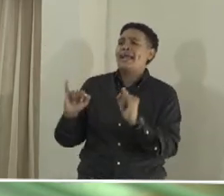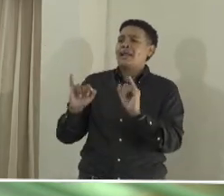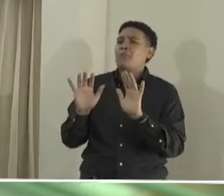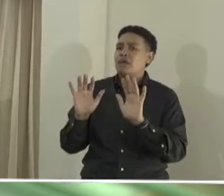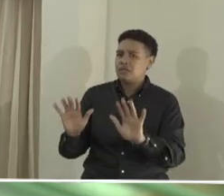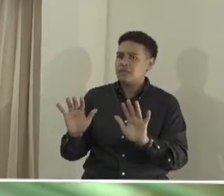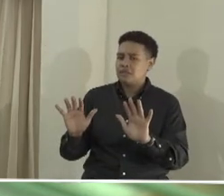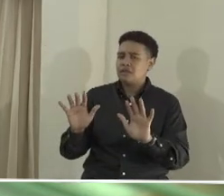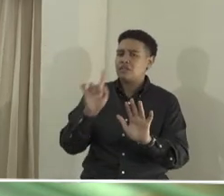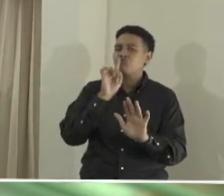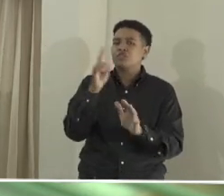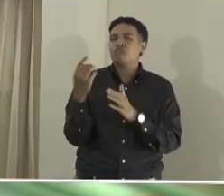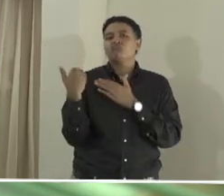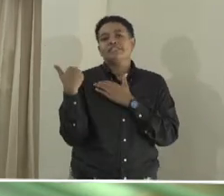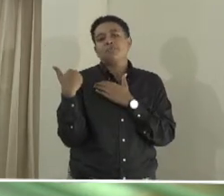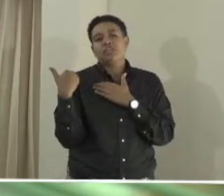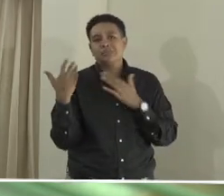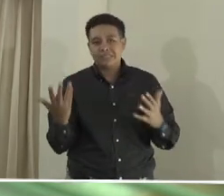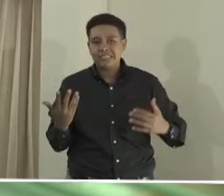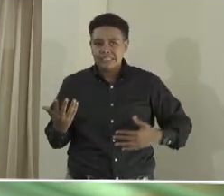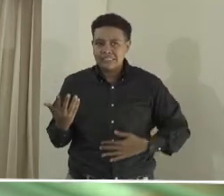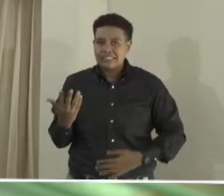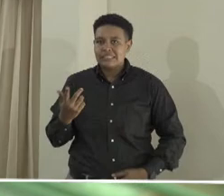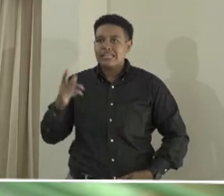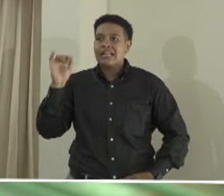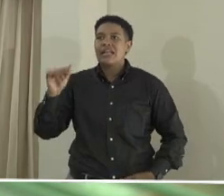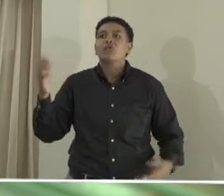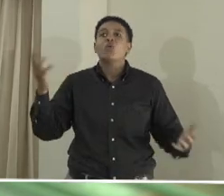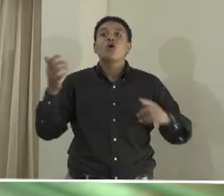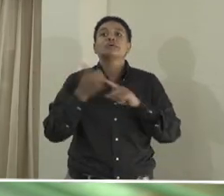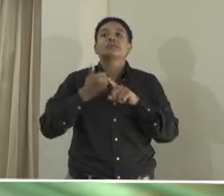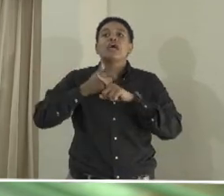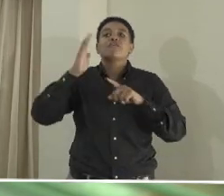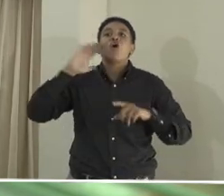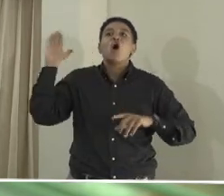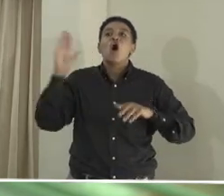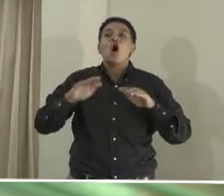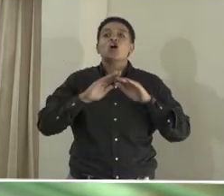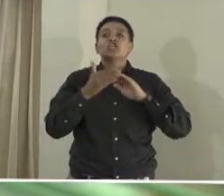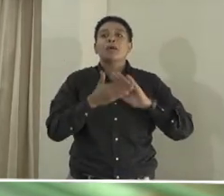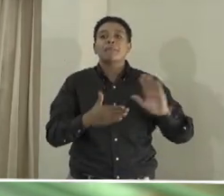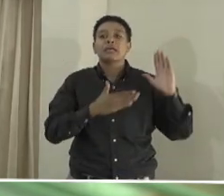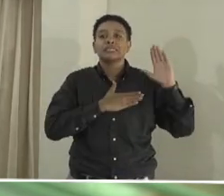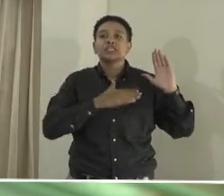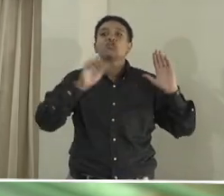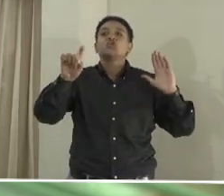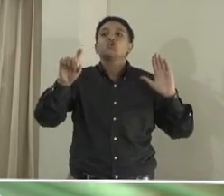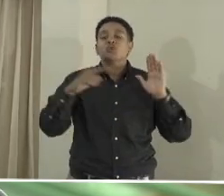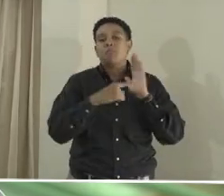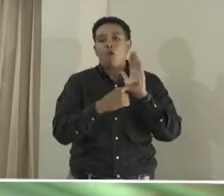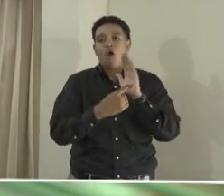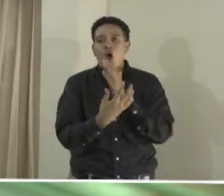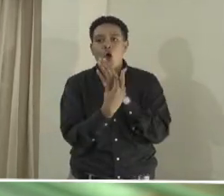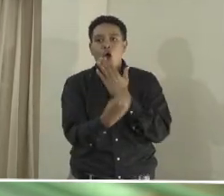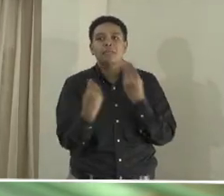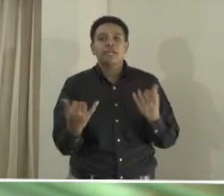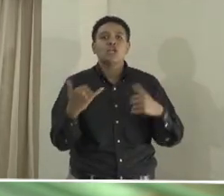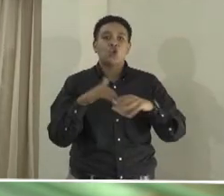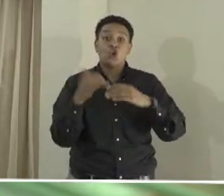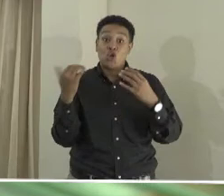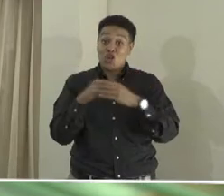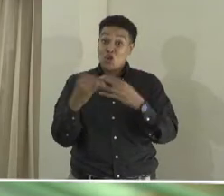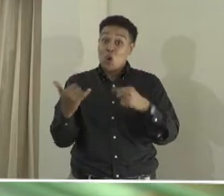independence responsibly. And that is what every Jamaican citizen should model in this time as